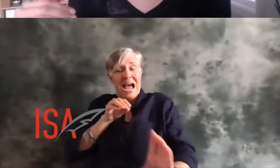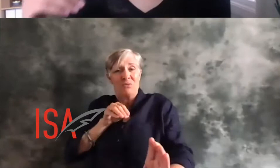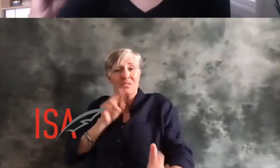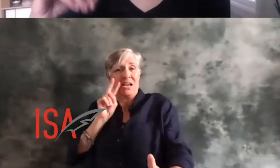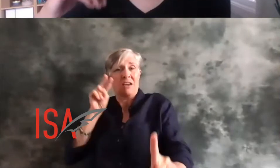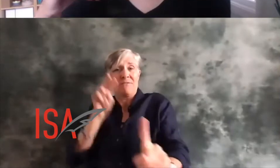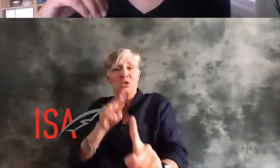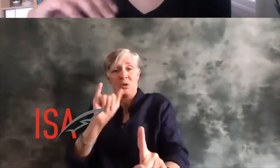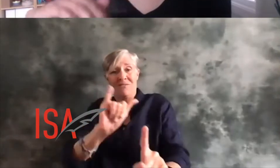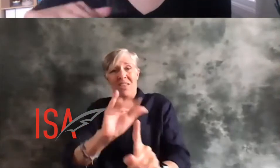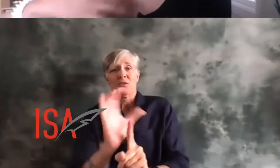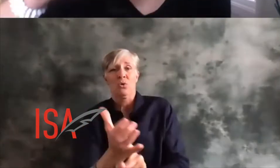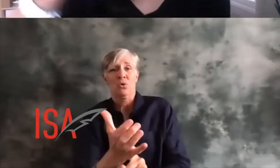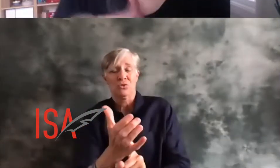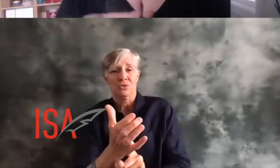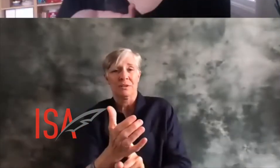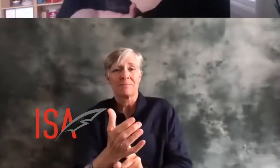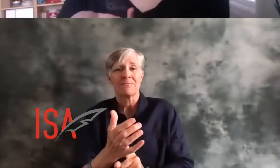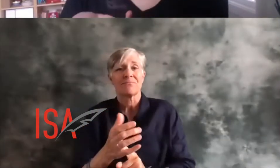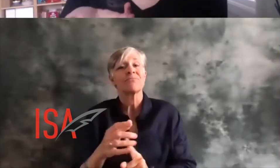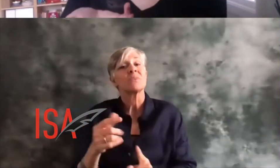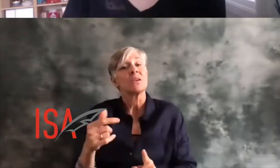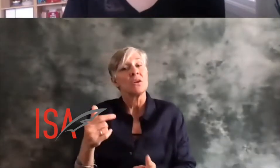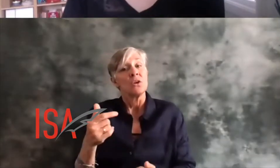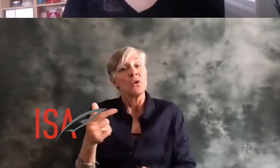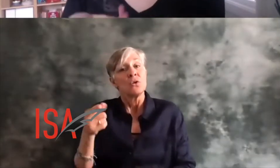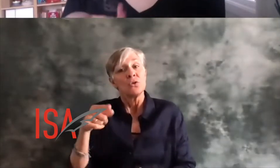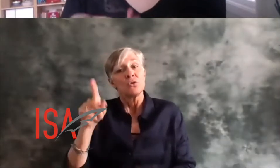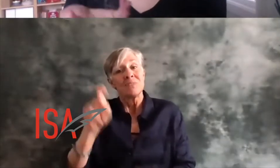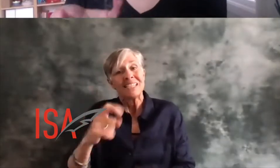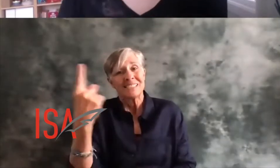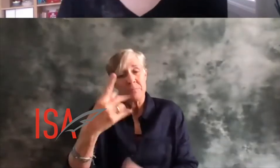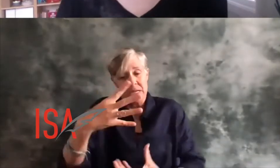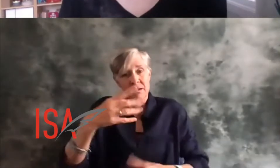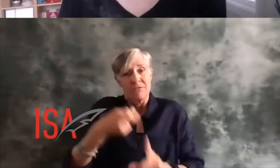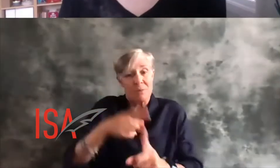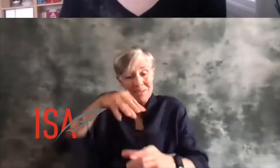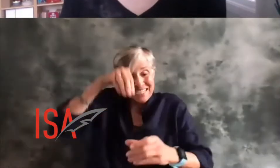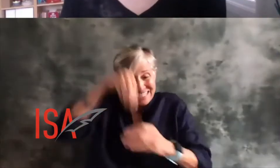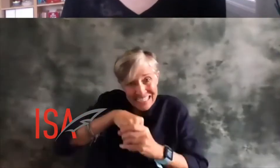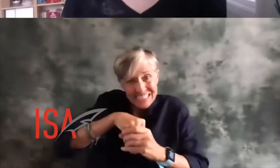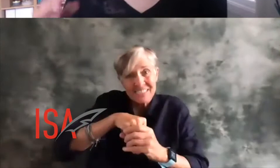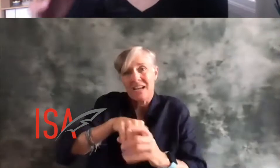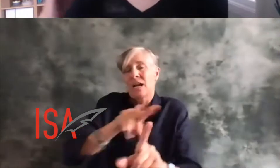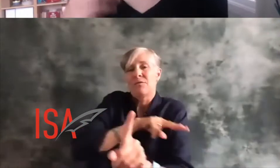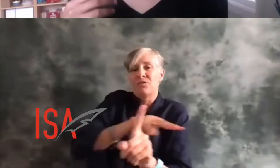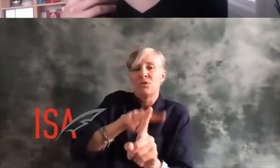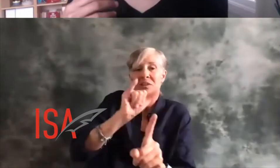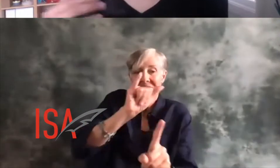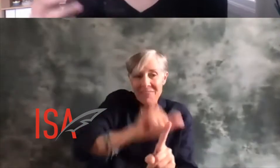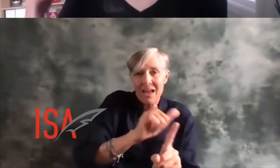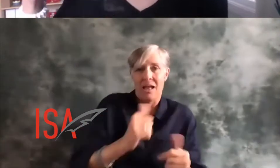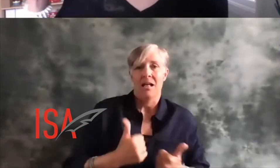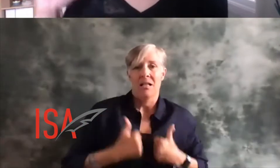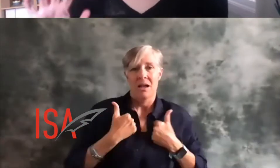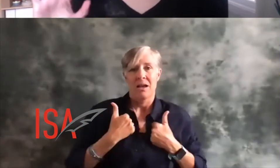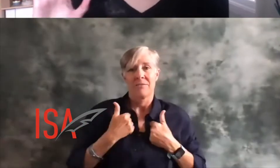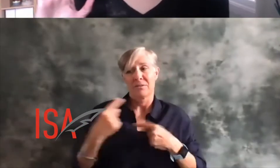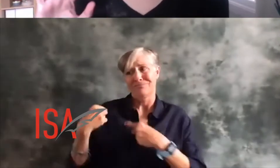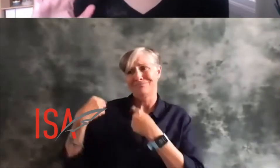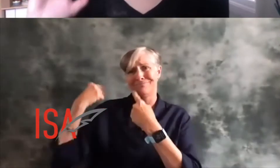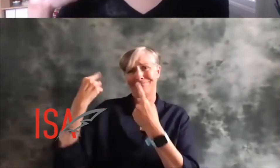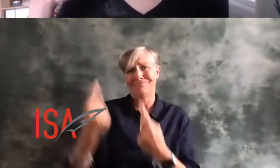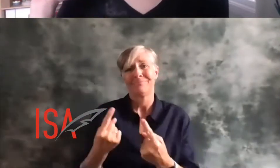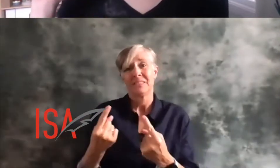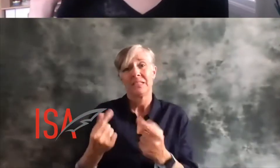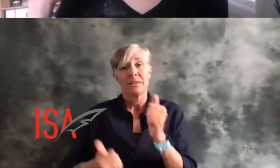gaze. What they're looking for is the internal experience of that life. Because traditionally it's been the